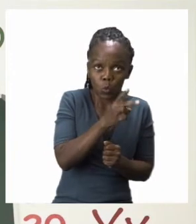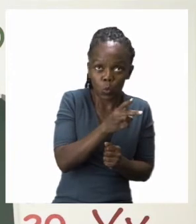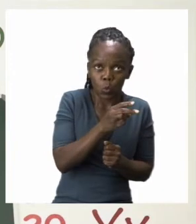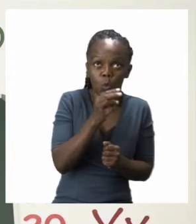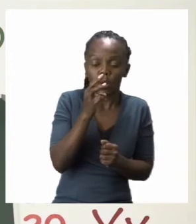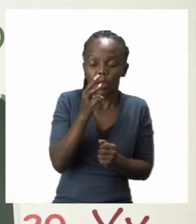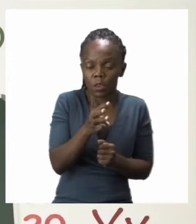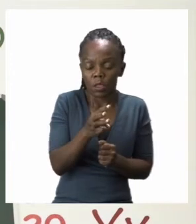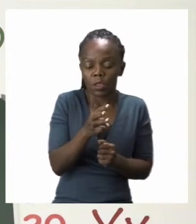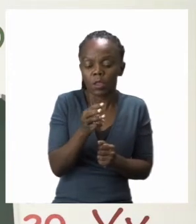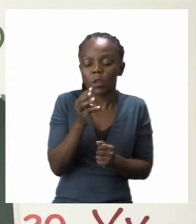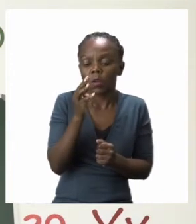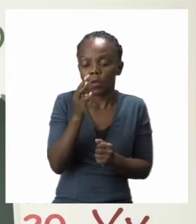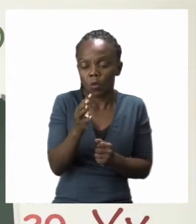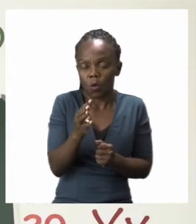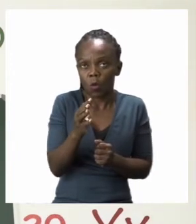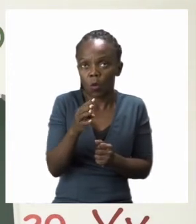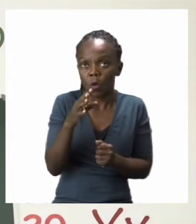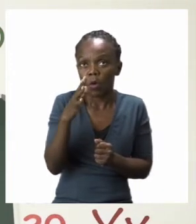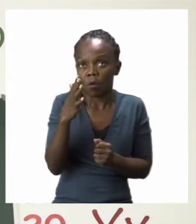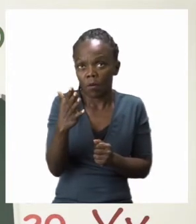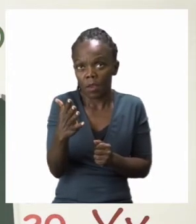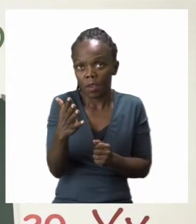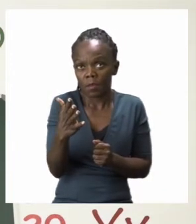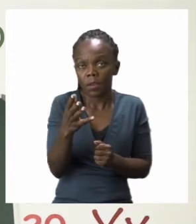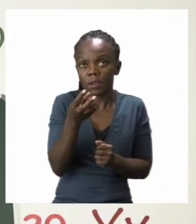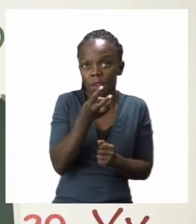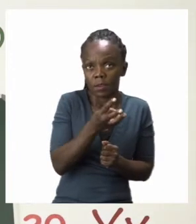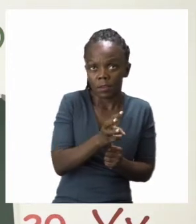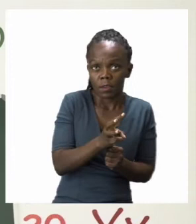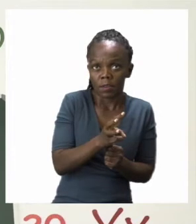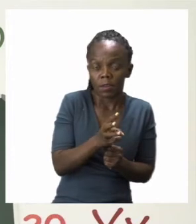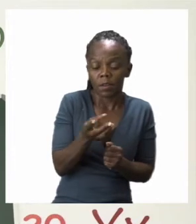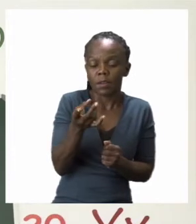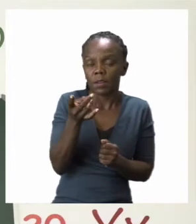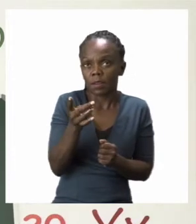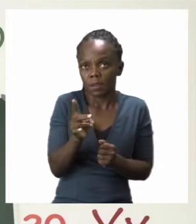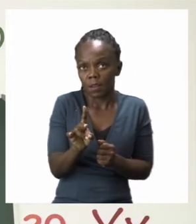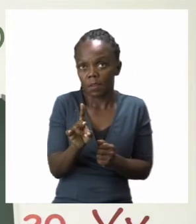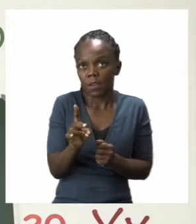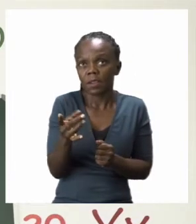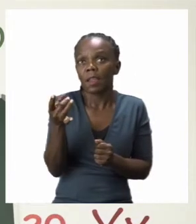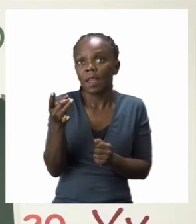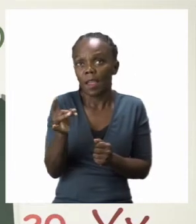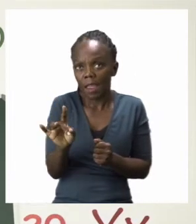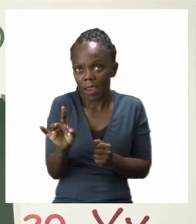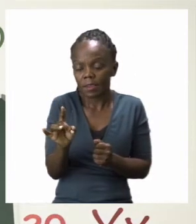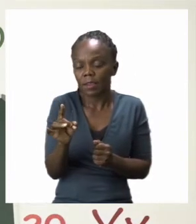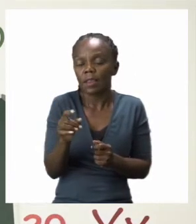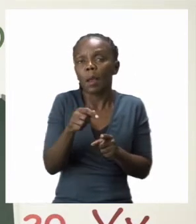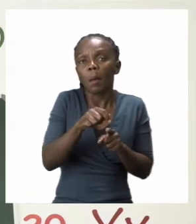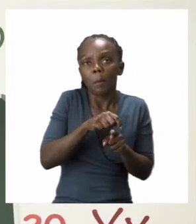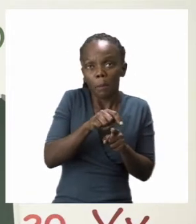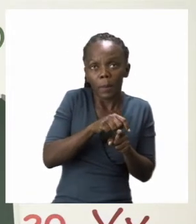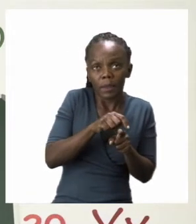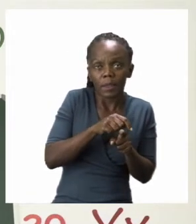3, 4, 5, 6, 7, 8. So we know